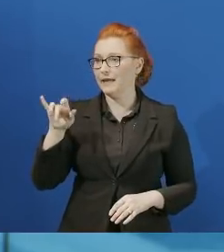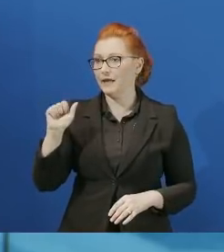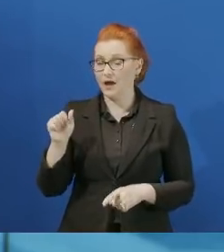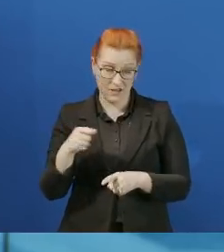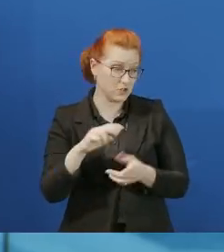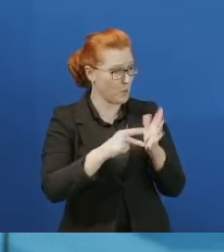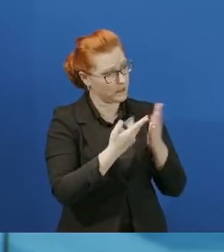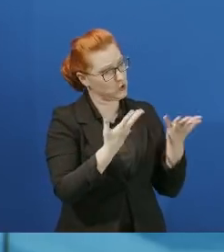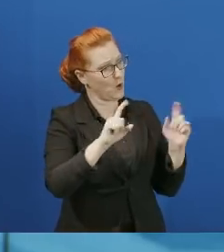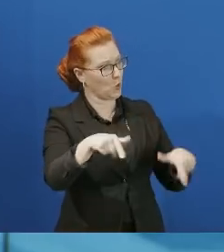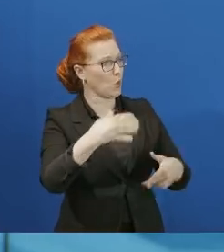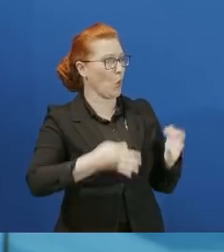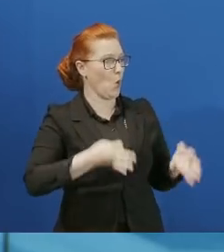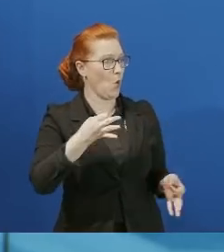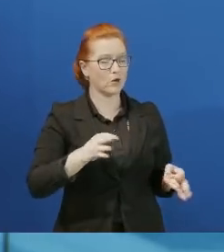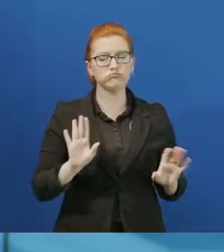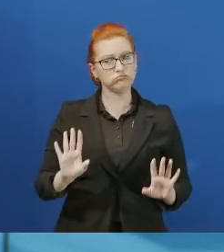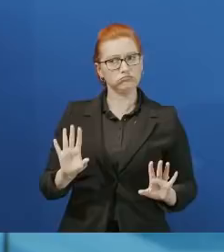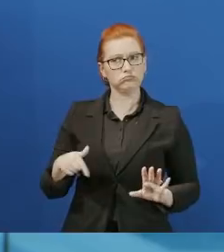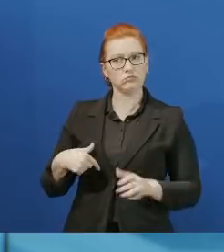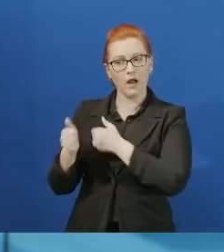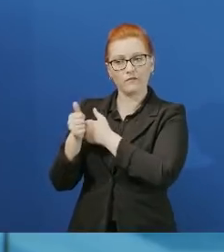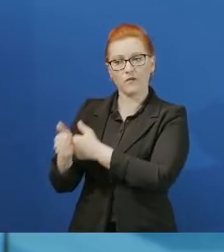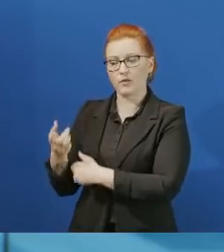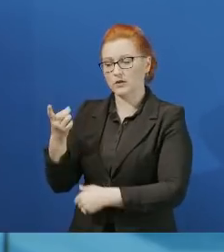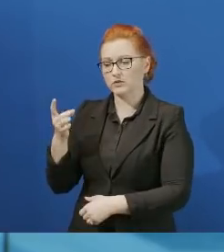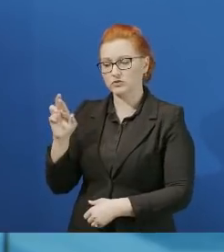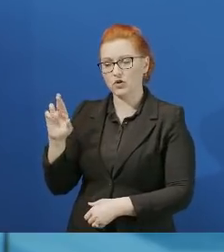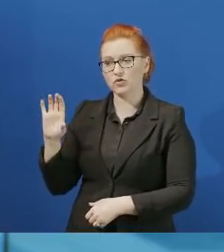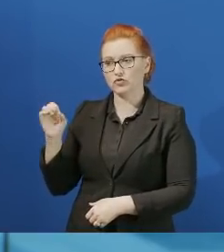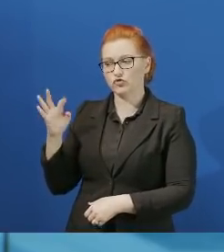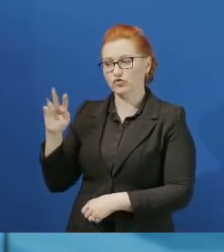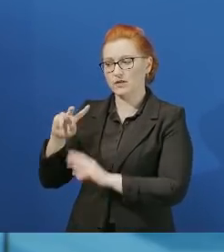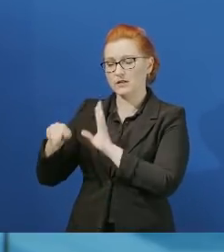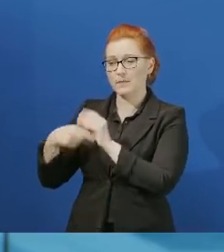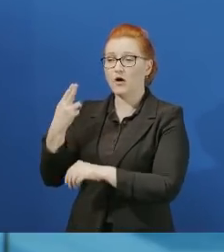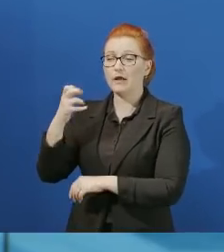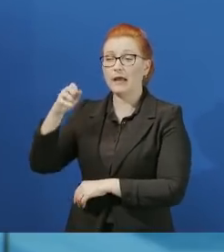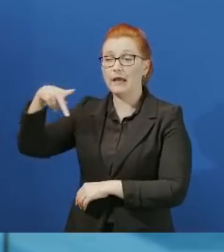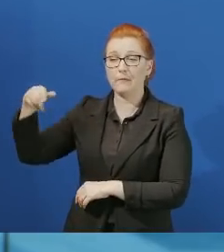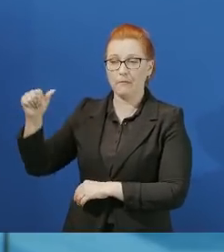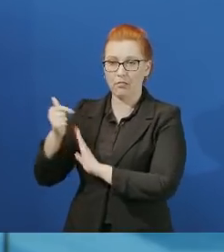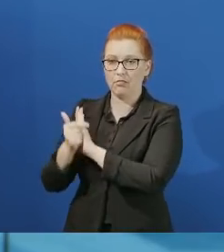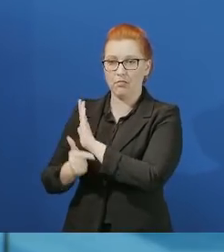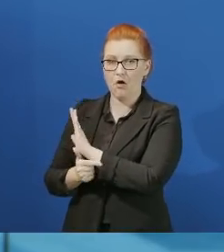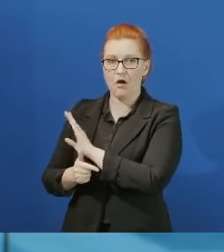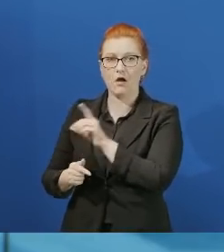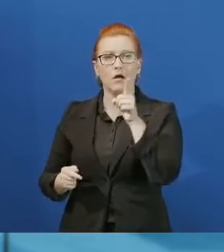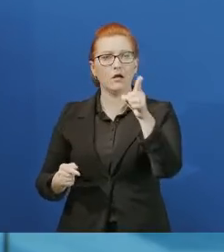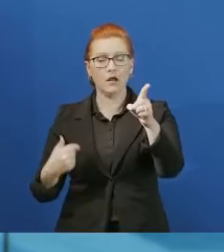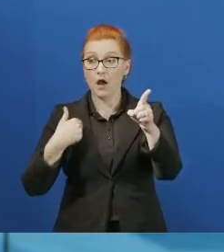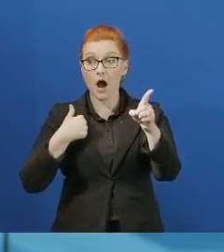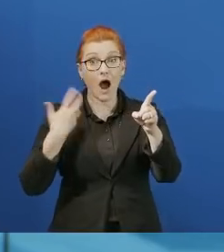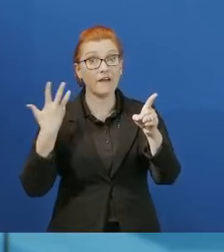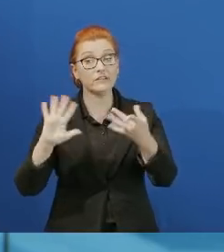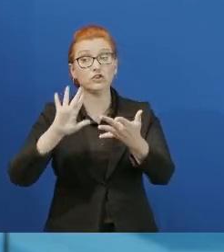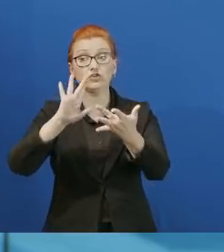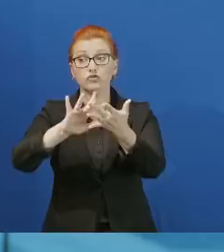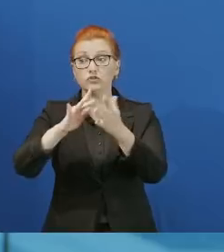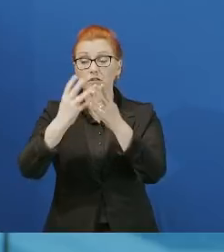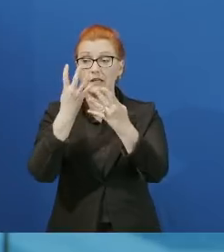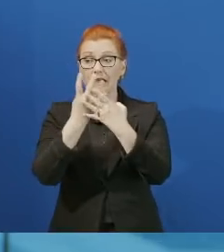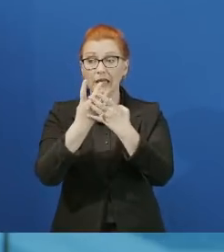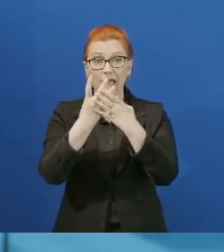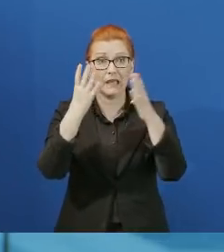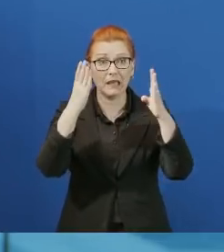court. I'm deferring to Dr. Christ on what HIPAA law is. Real Governor, young inmates, I've talked to a father who says his